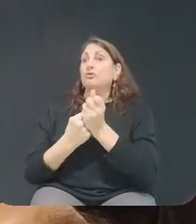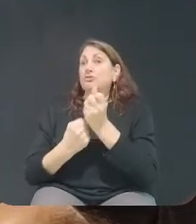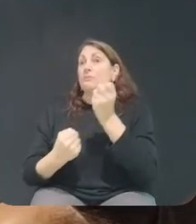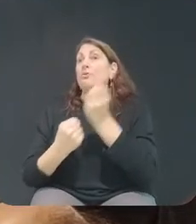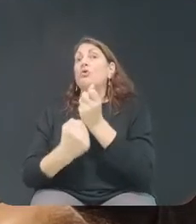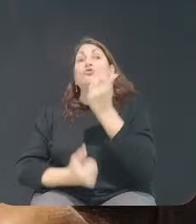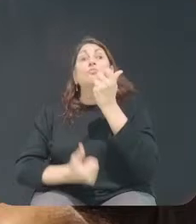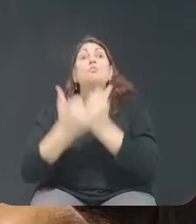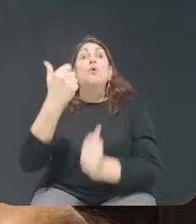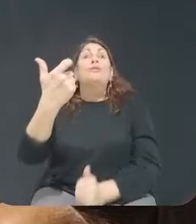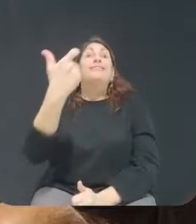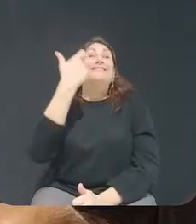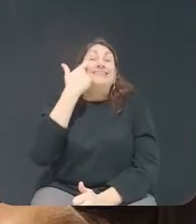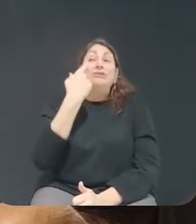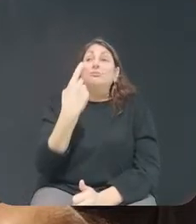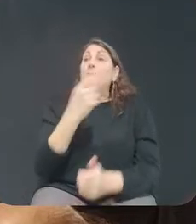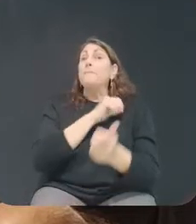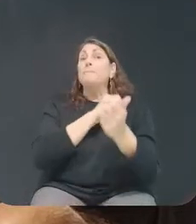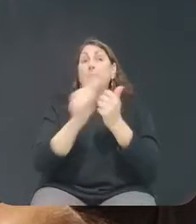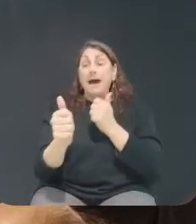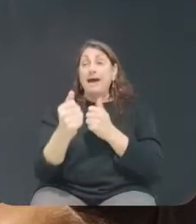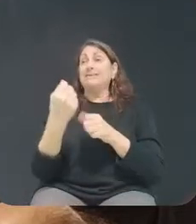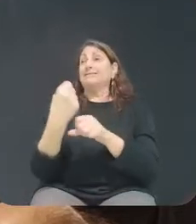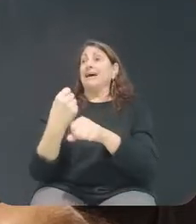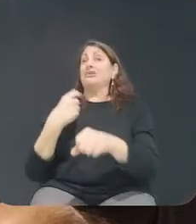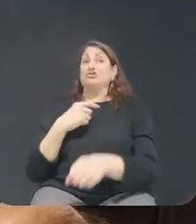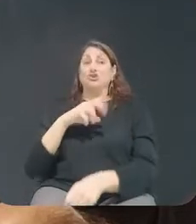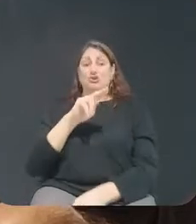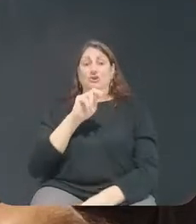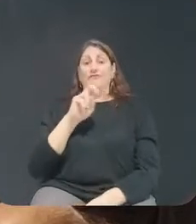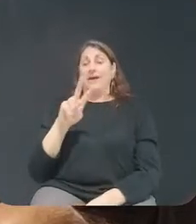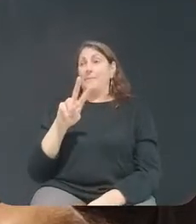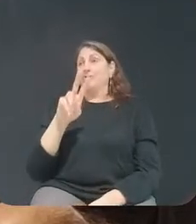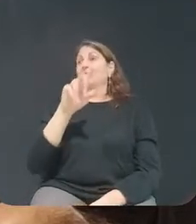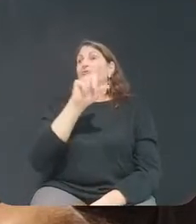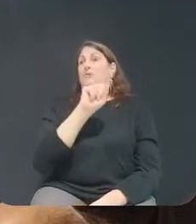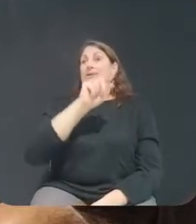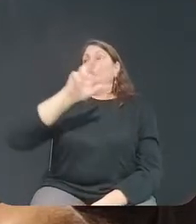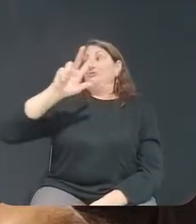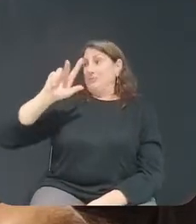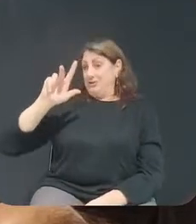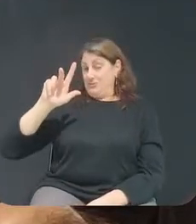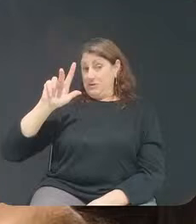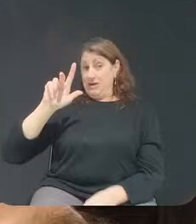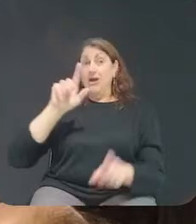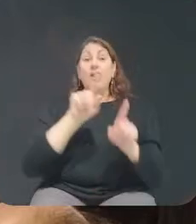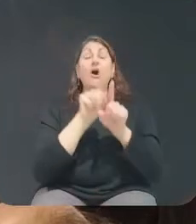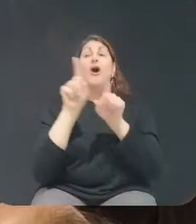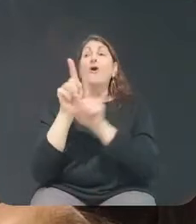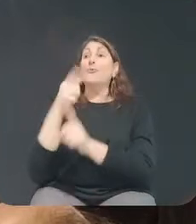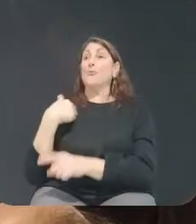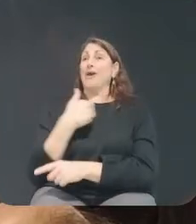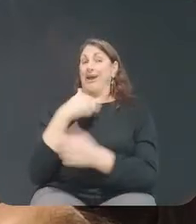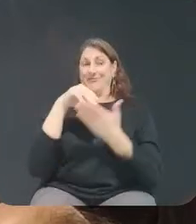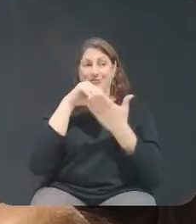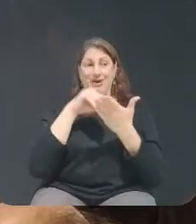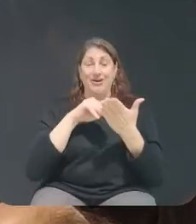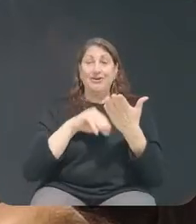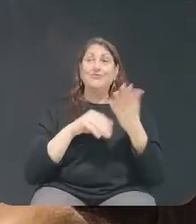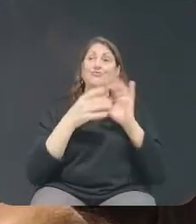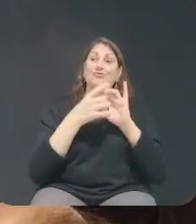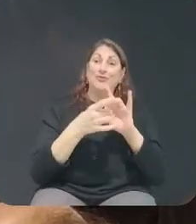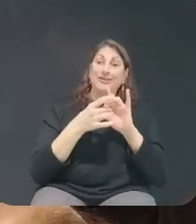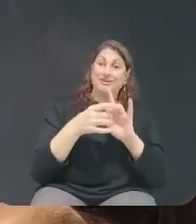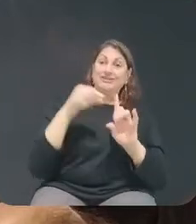passing just last year in November 2023. In addition to legislation, the archives has records related to the levy in council